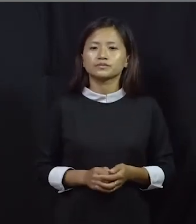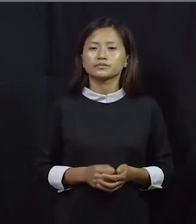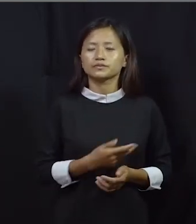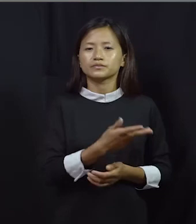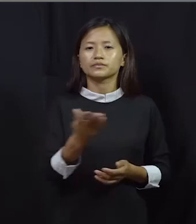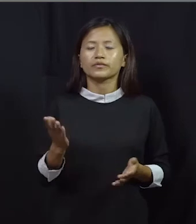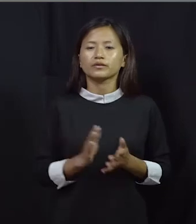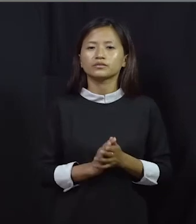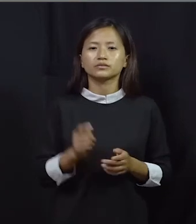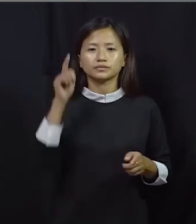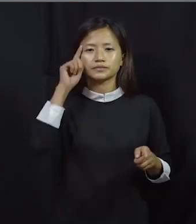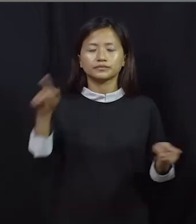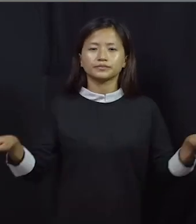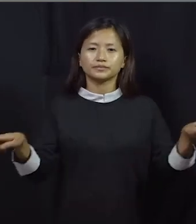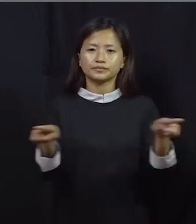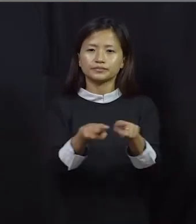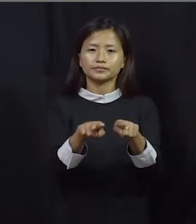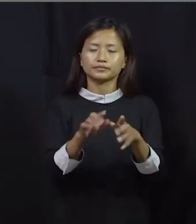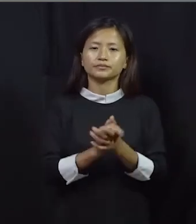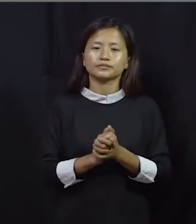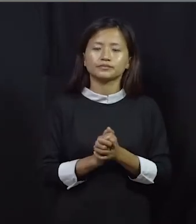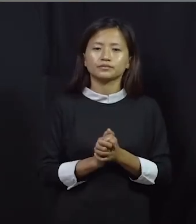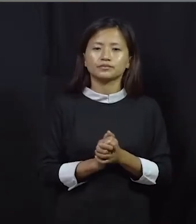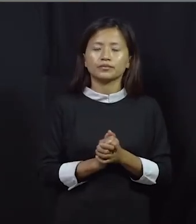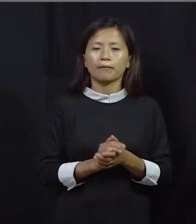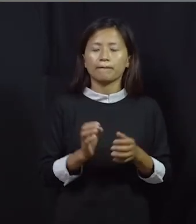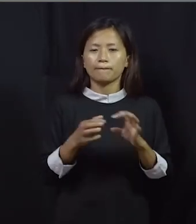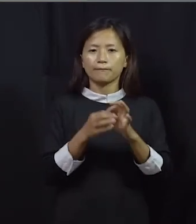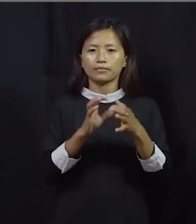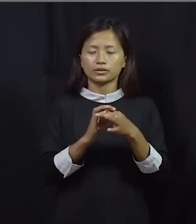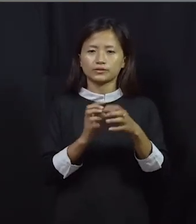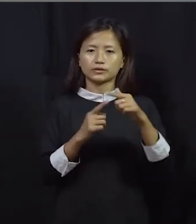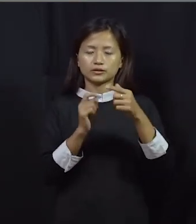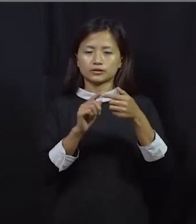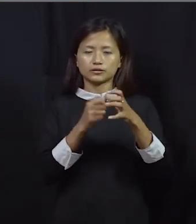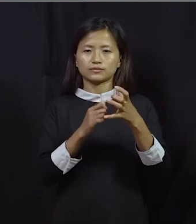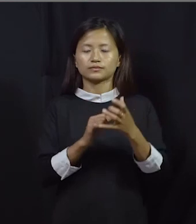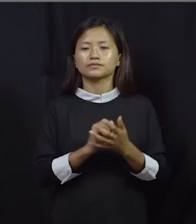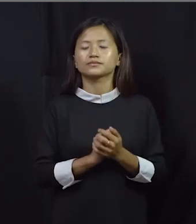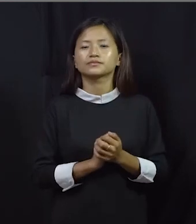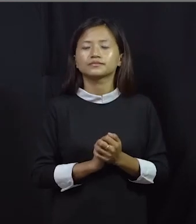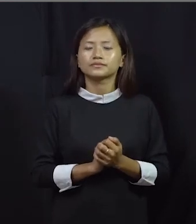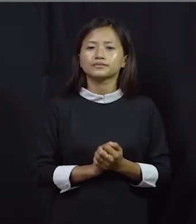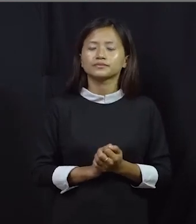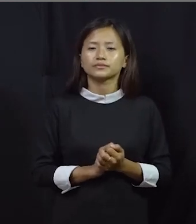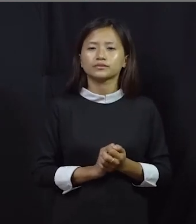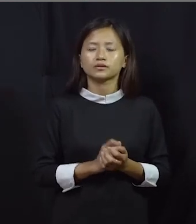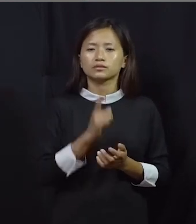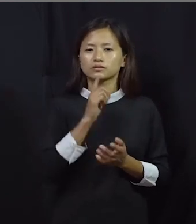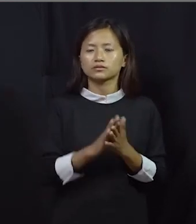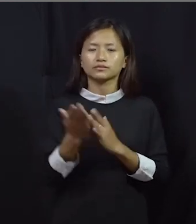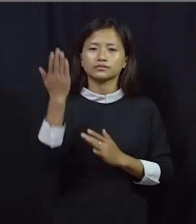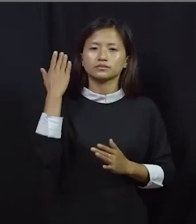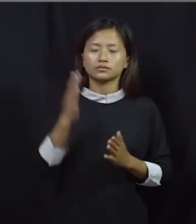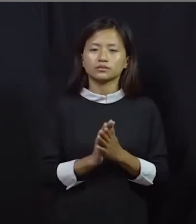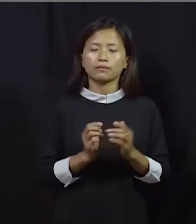there should be an agreement. We call it as a partnership deed. This, as I've told you before,